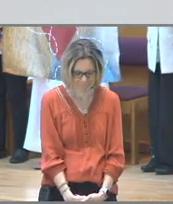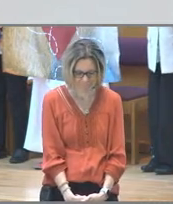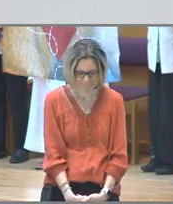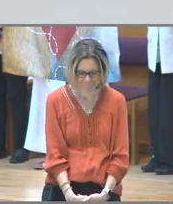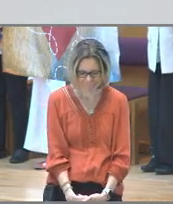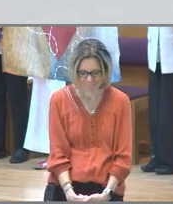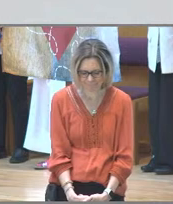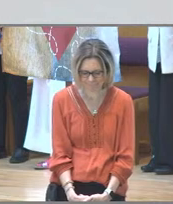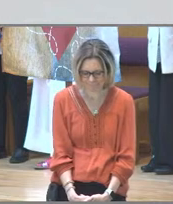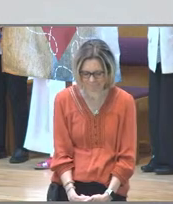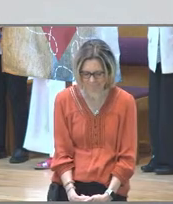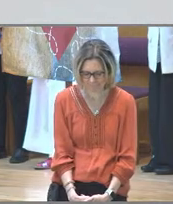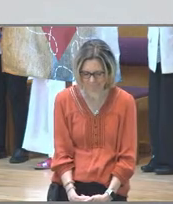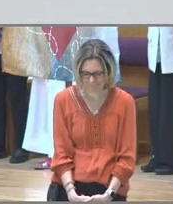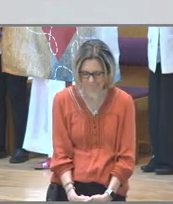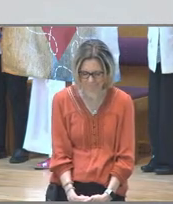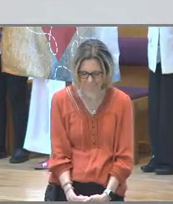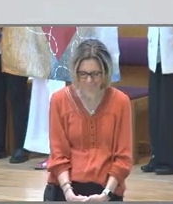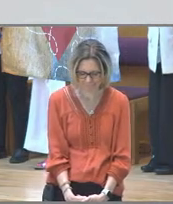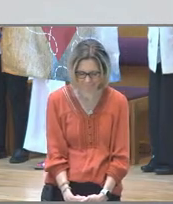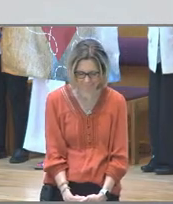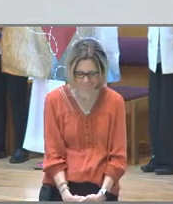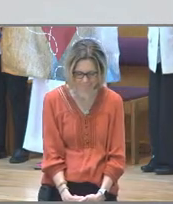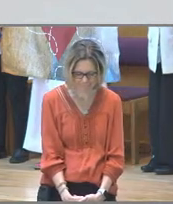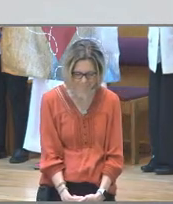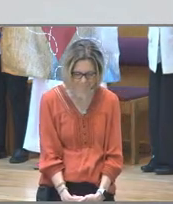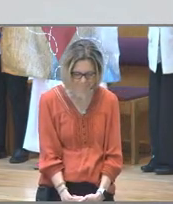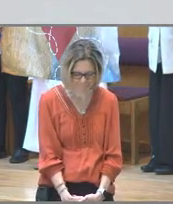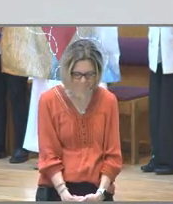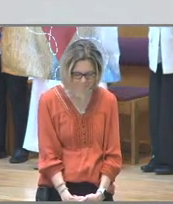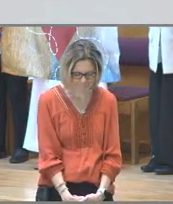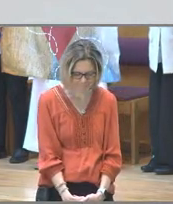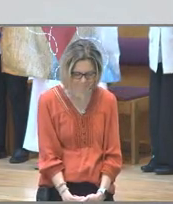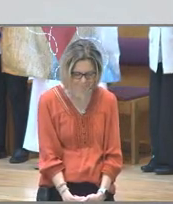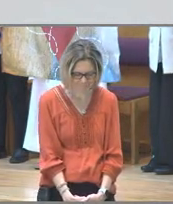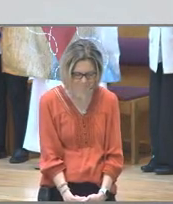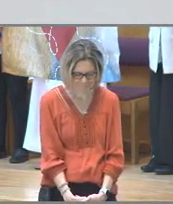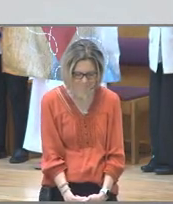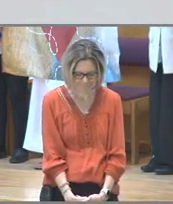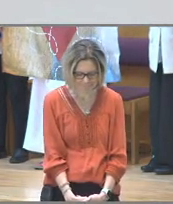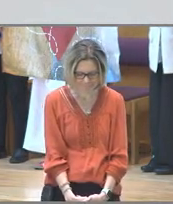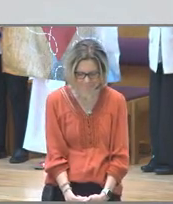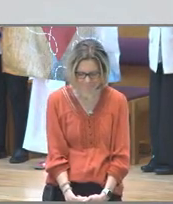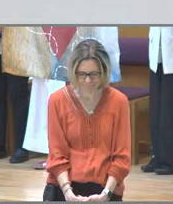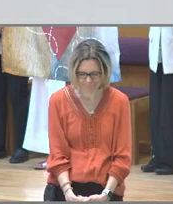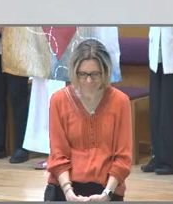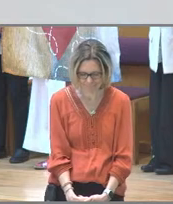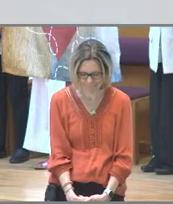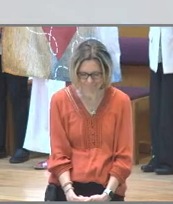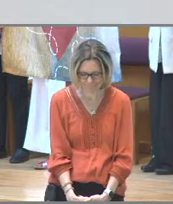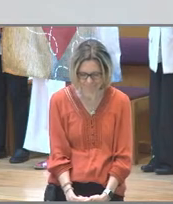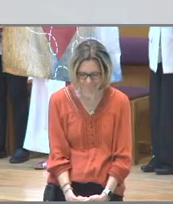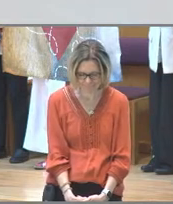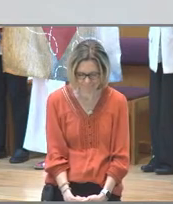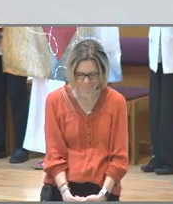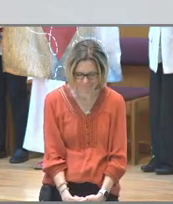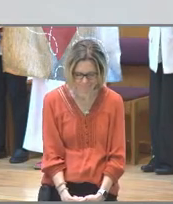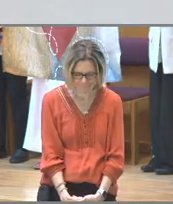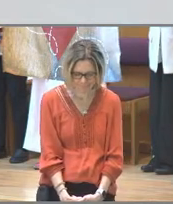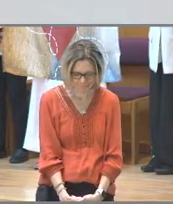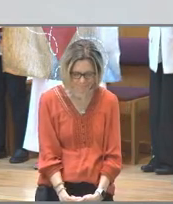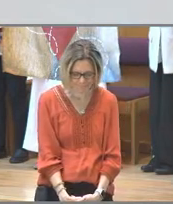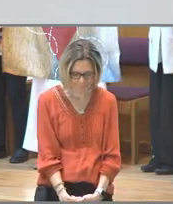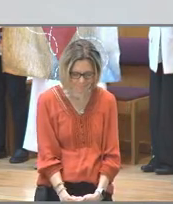earth as in heaven. Danos hoy nuestro pan de cada día. Perdona nuestras ofensas, como también